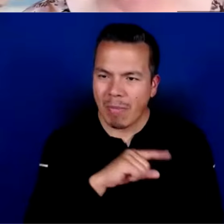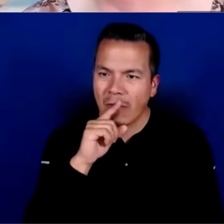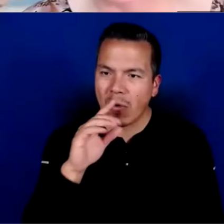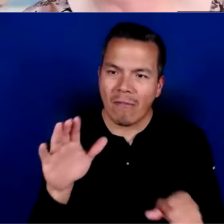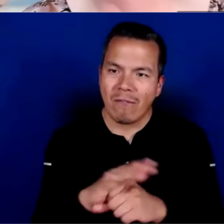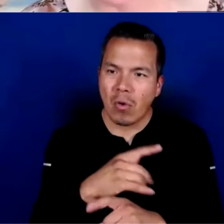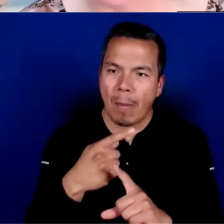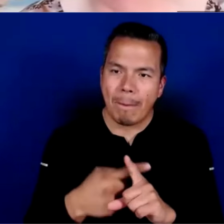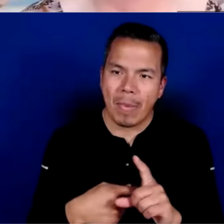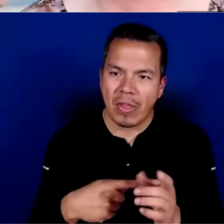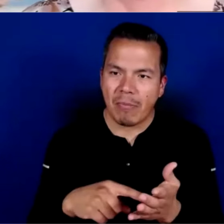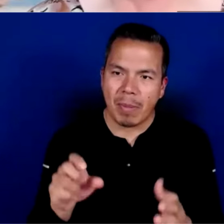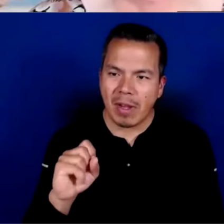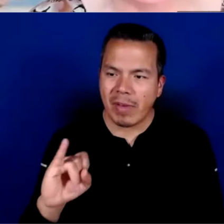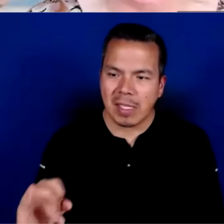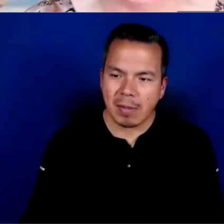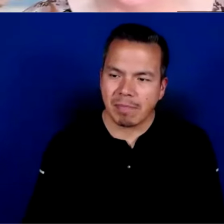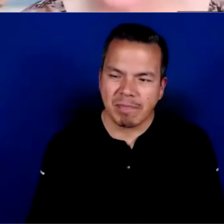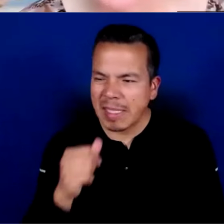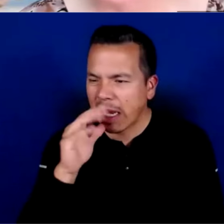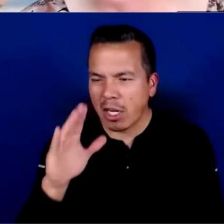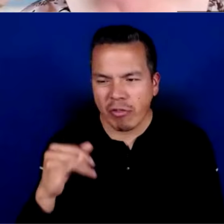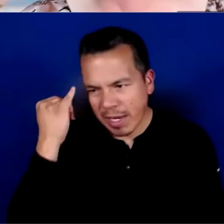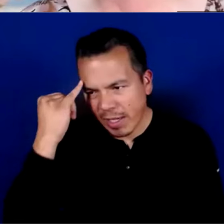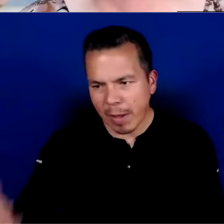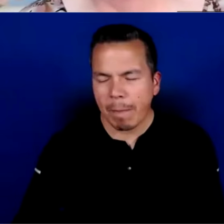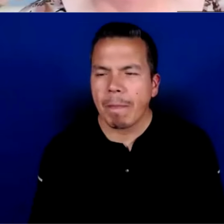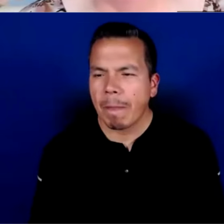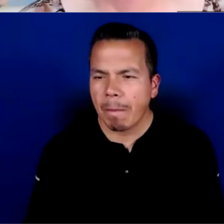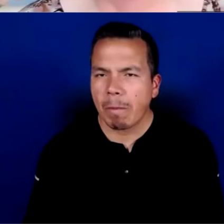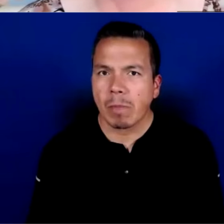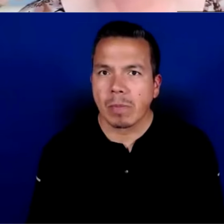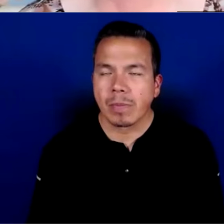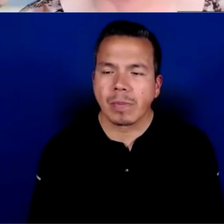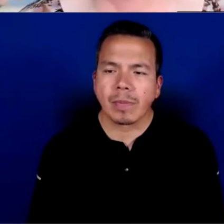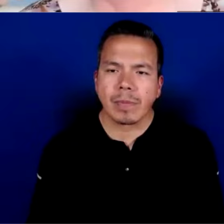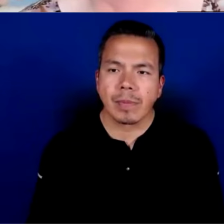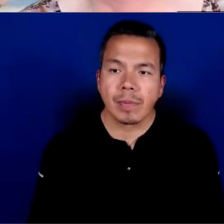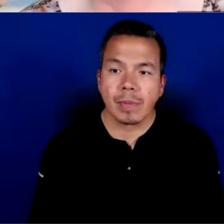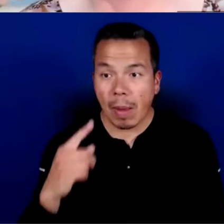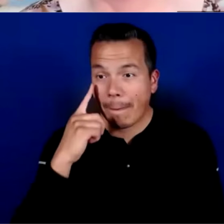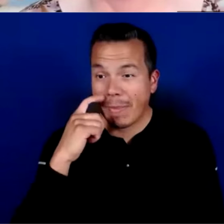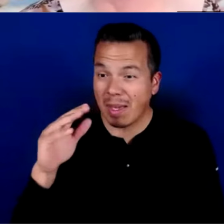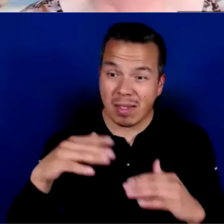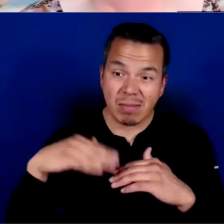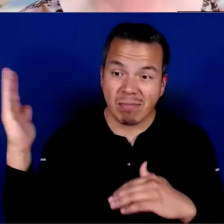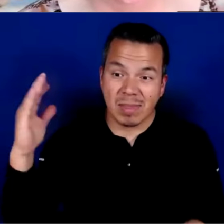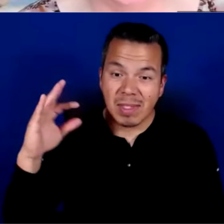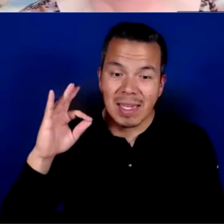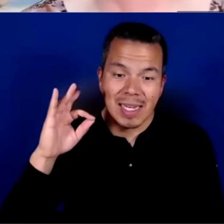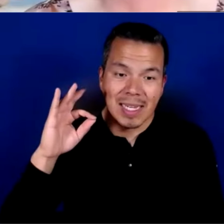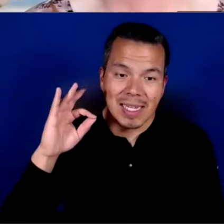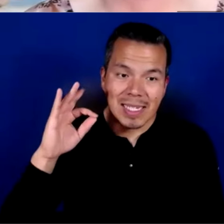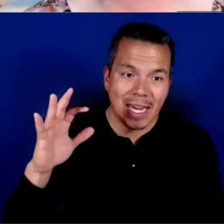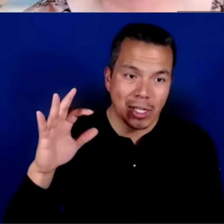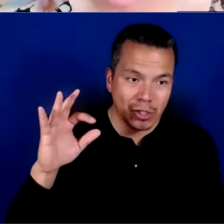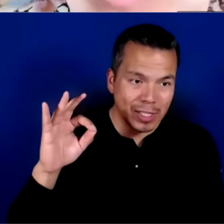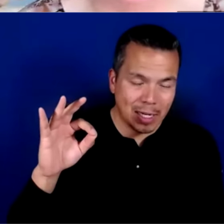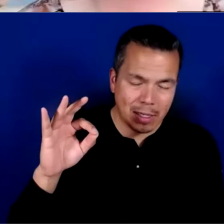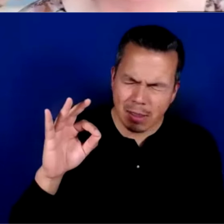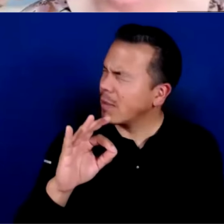month's payment of SSI. Not a great idea because it's more than the $994 individual rate, and